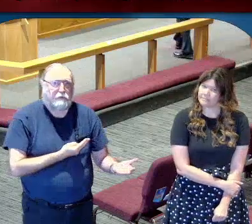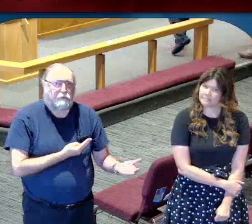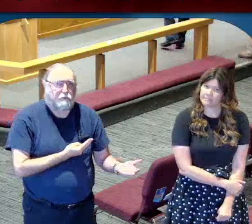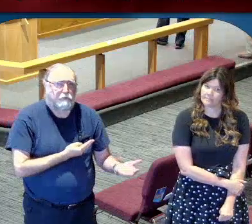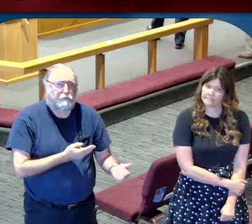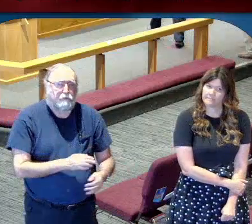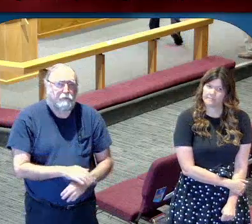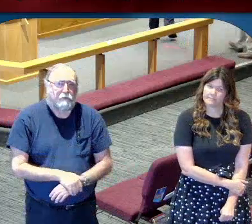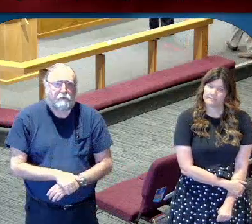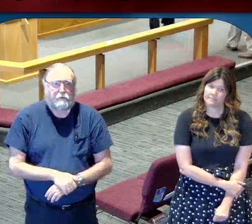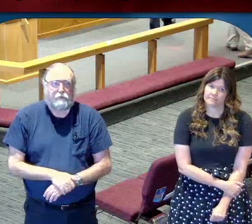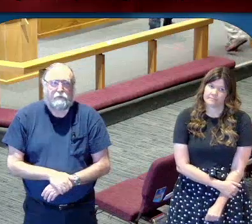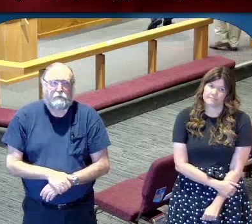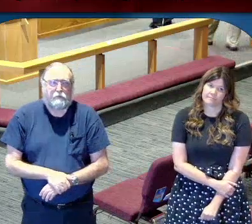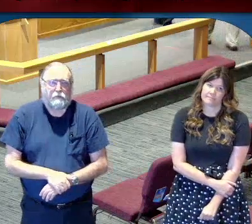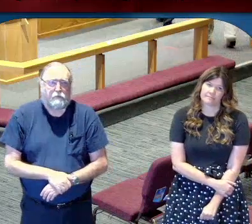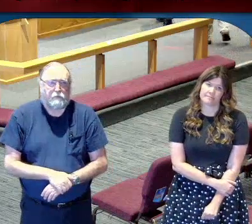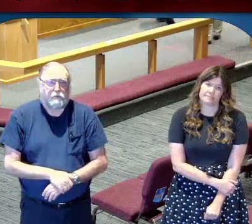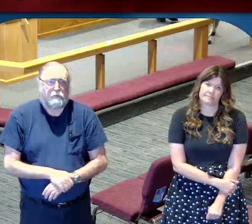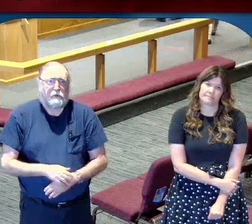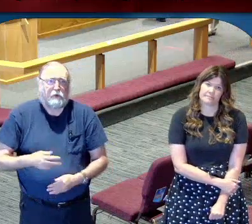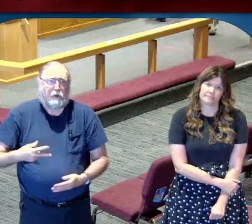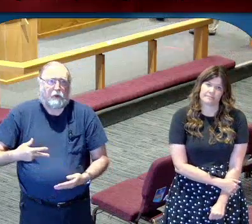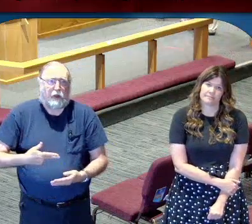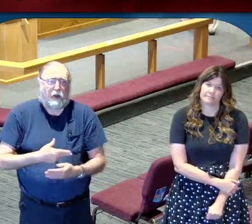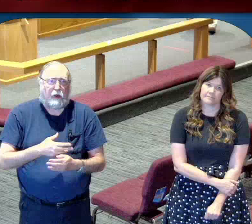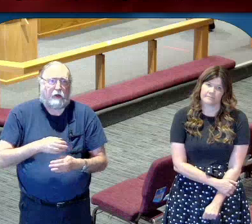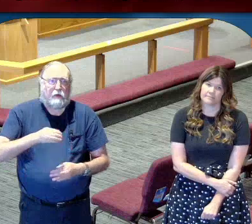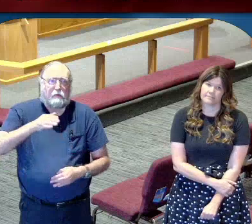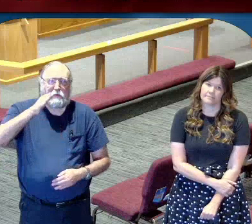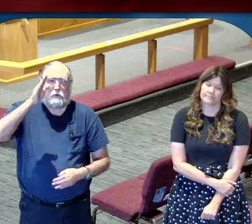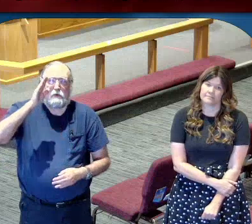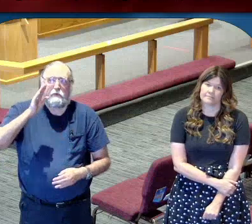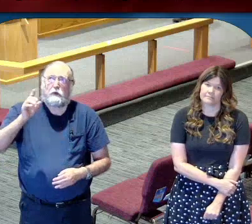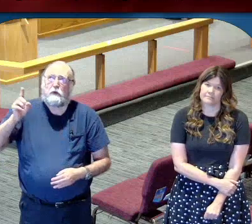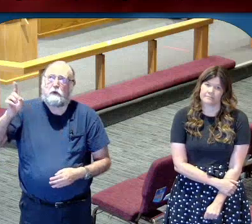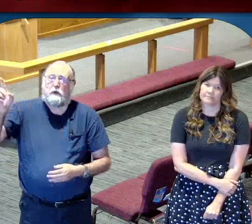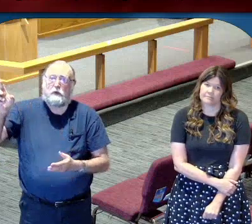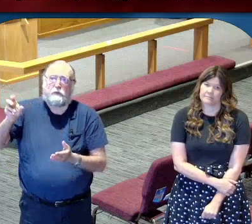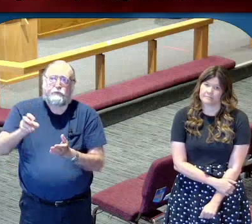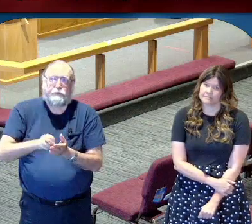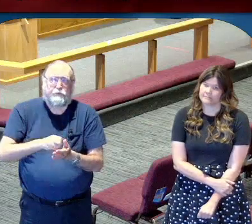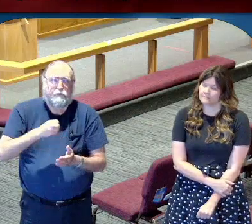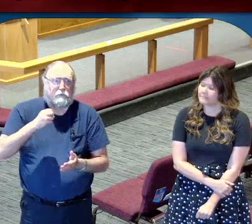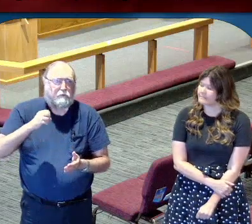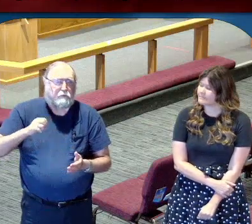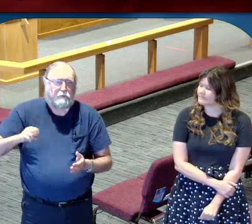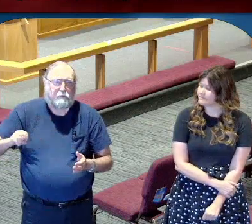Thank you.